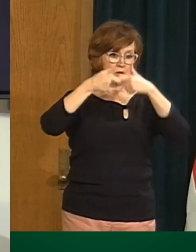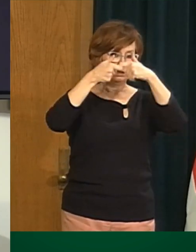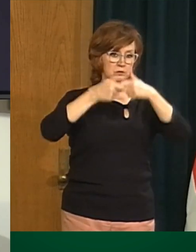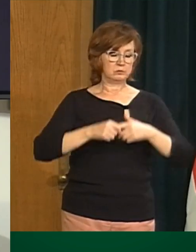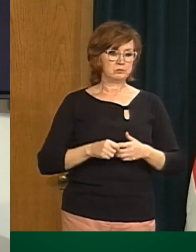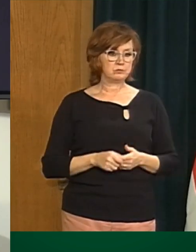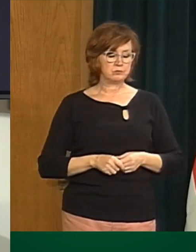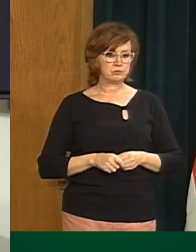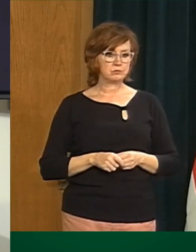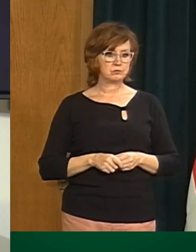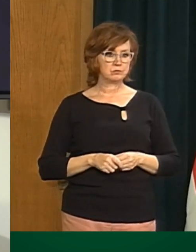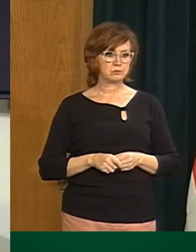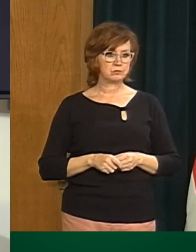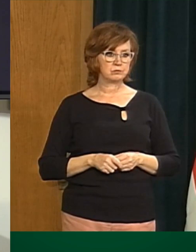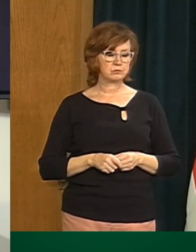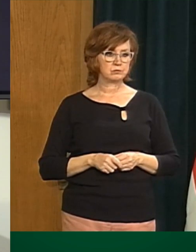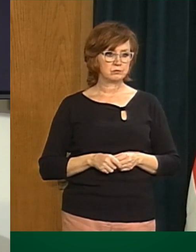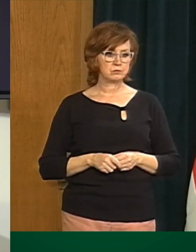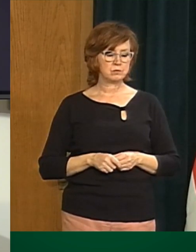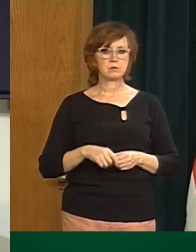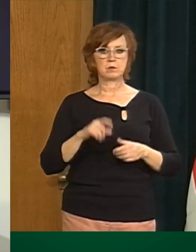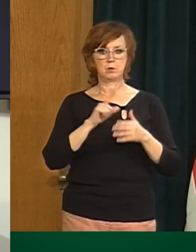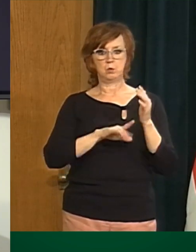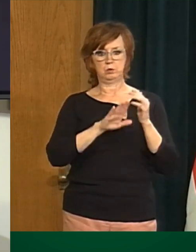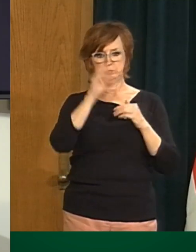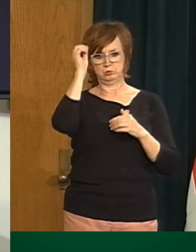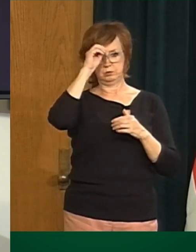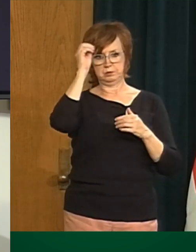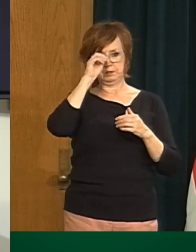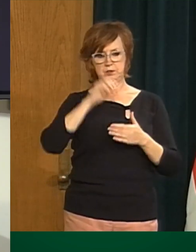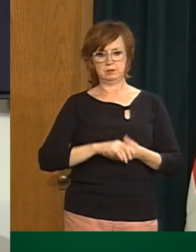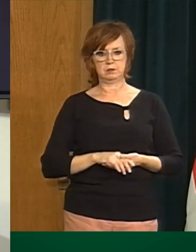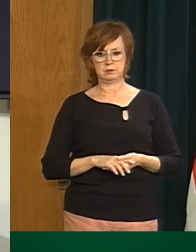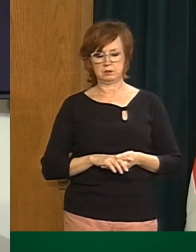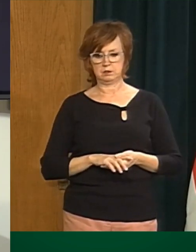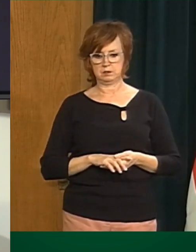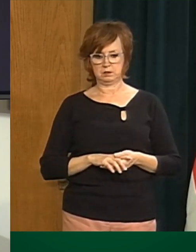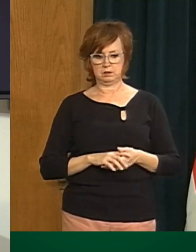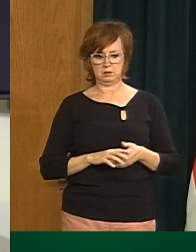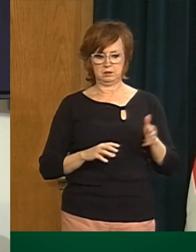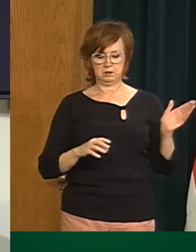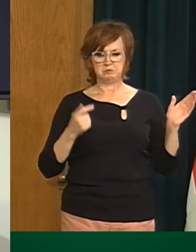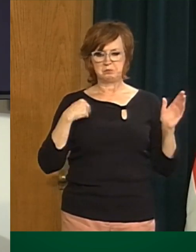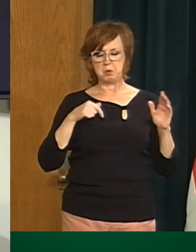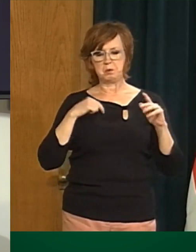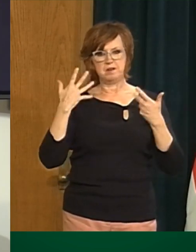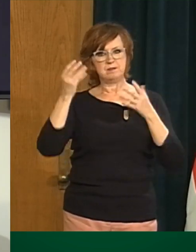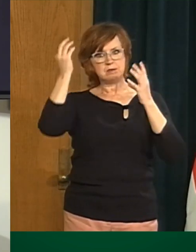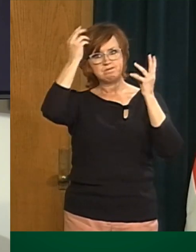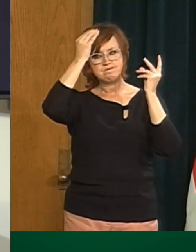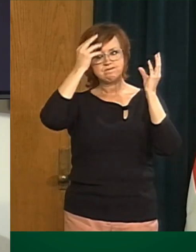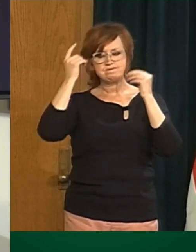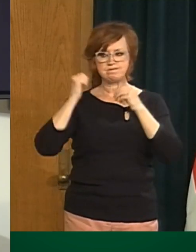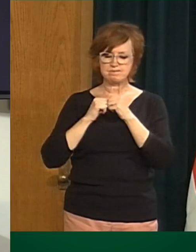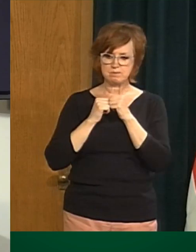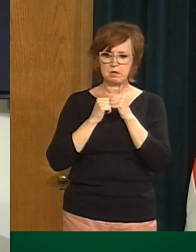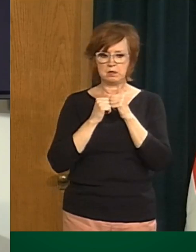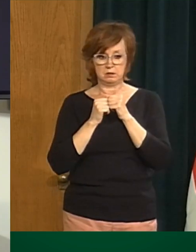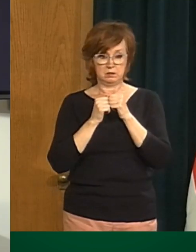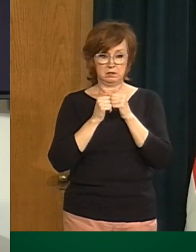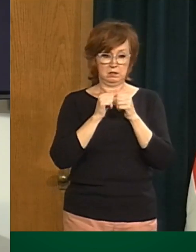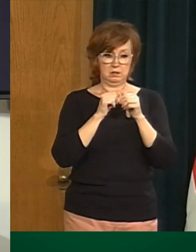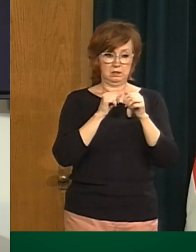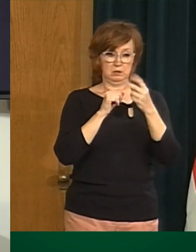it? What do we have to see as far as cases for that to be considered? Well, there has been consideration given to areas where there